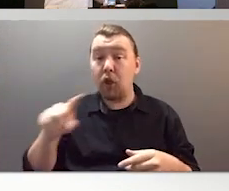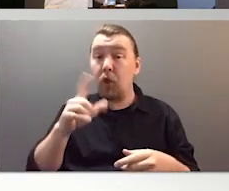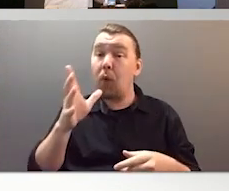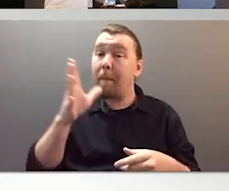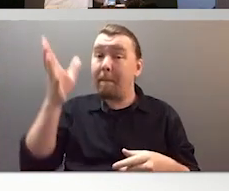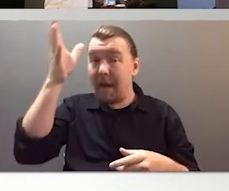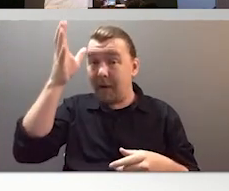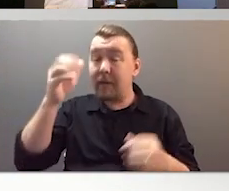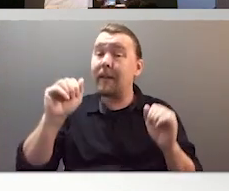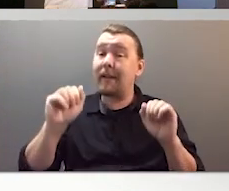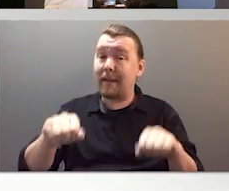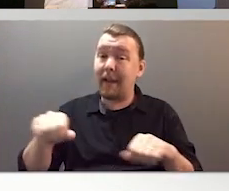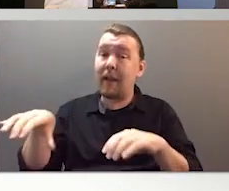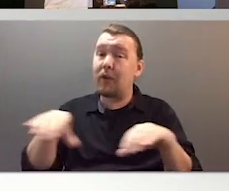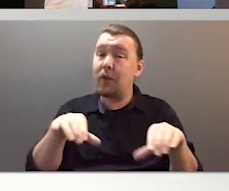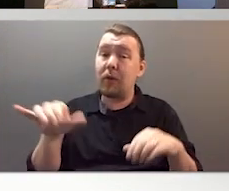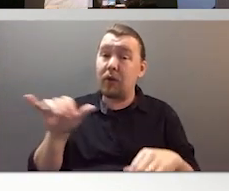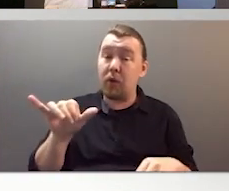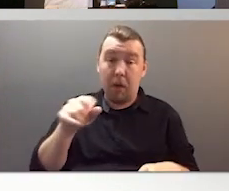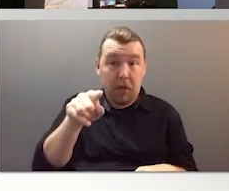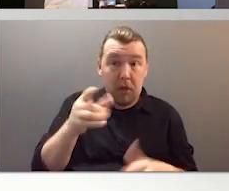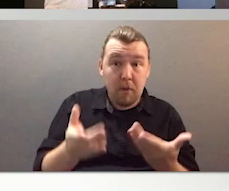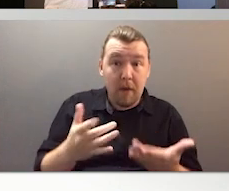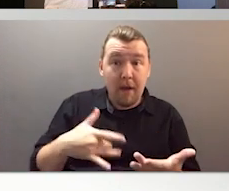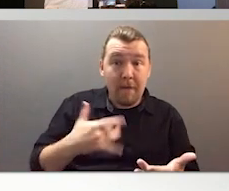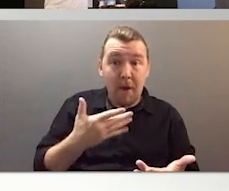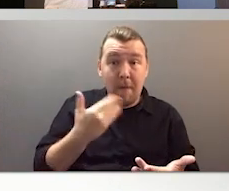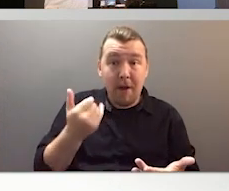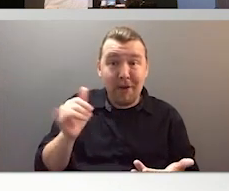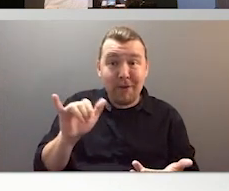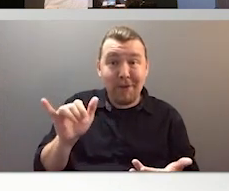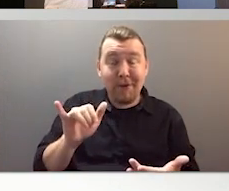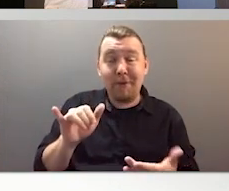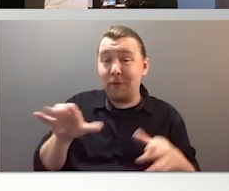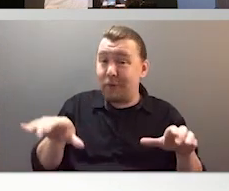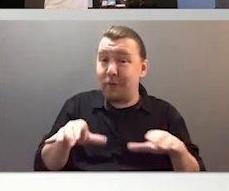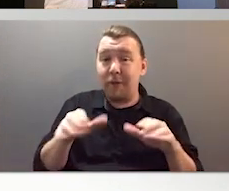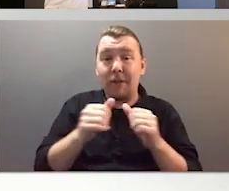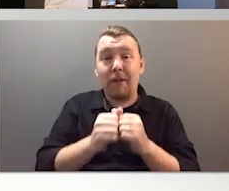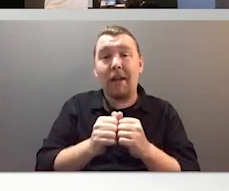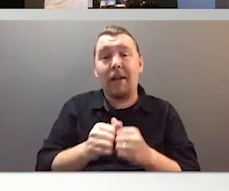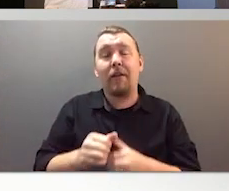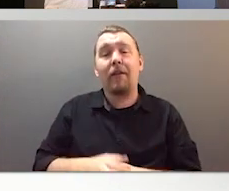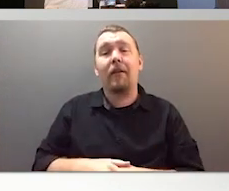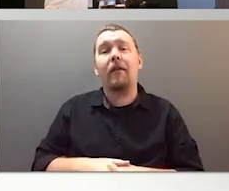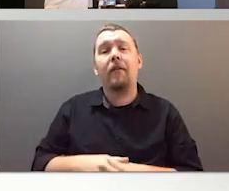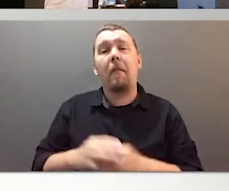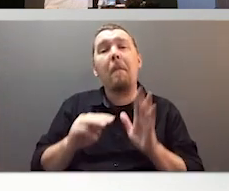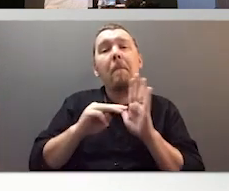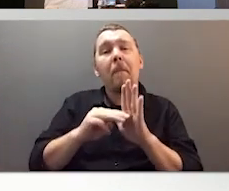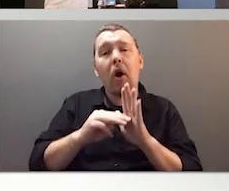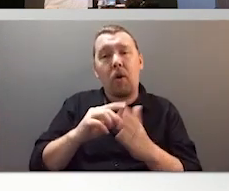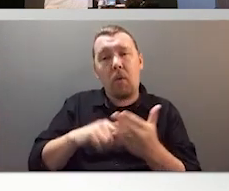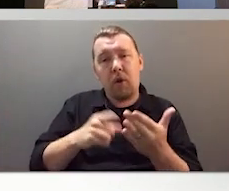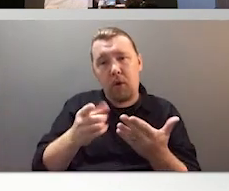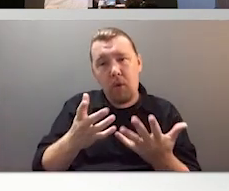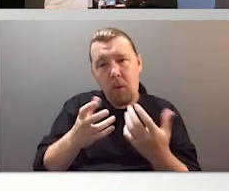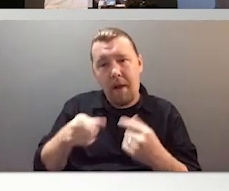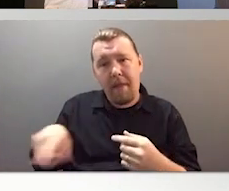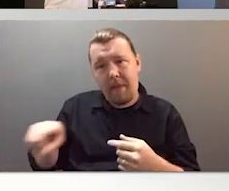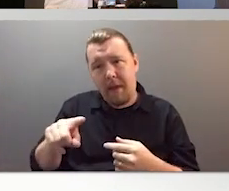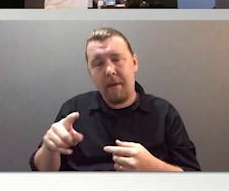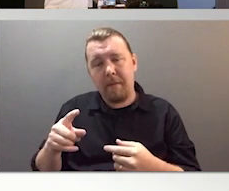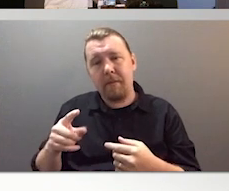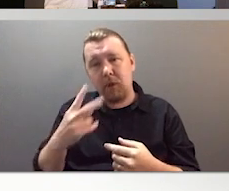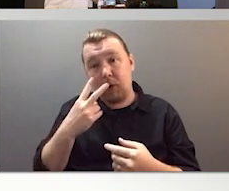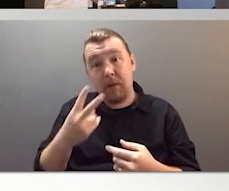Model what you want them to see. And so, it really just depends on the diagnosis. The gentleman with